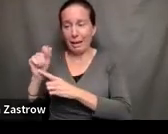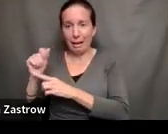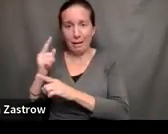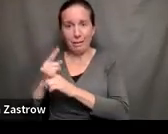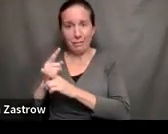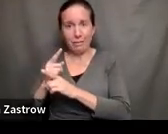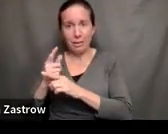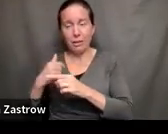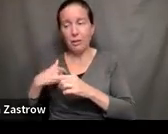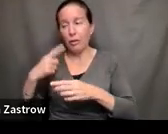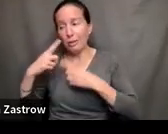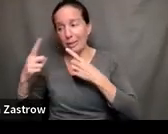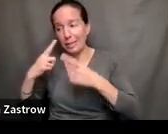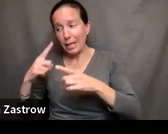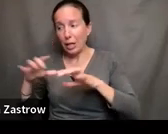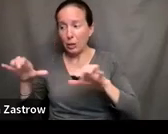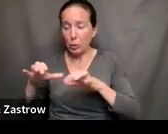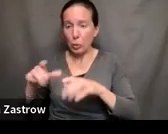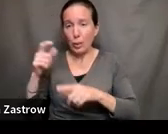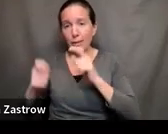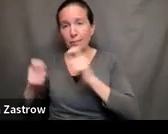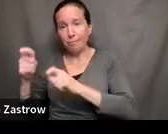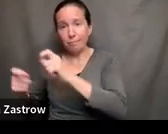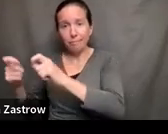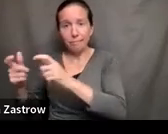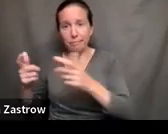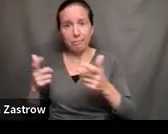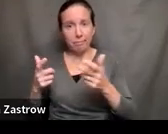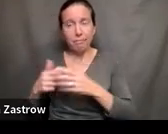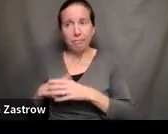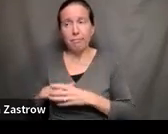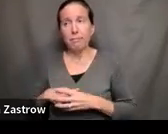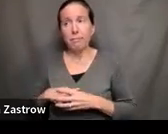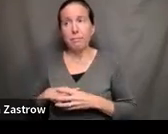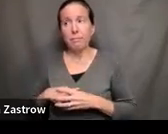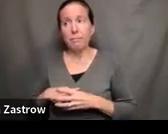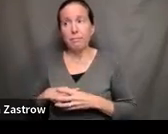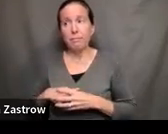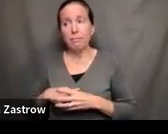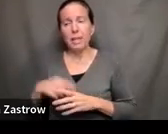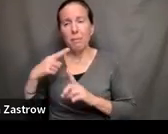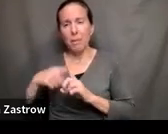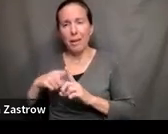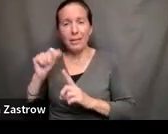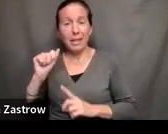they're probably doing this. They probably have experience with ABA.